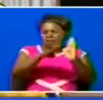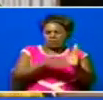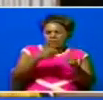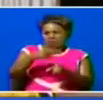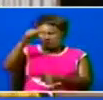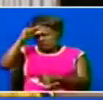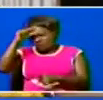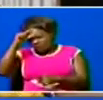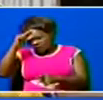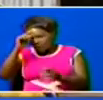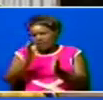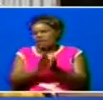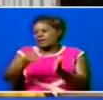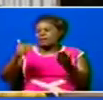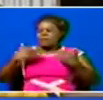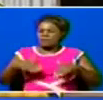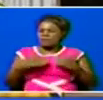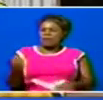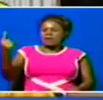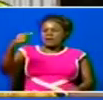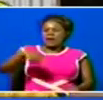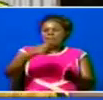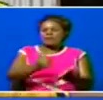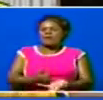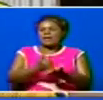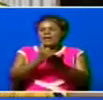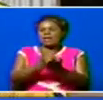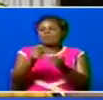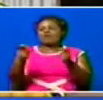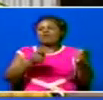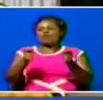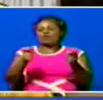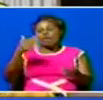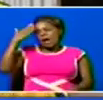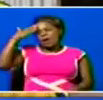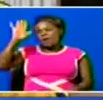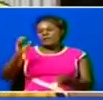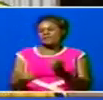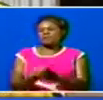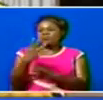government agencies and other groups, to be able to come in and help to combat, create awareness